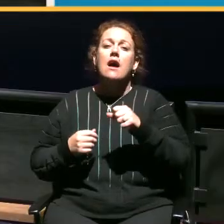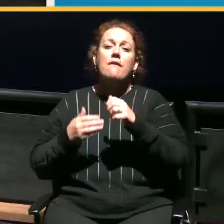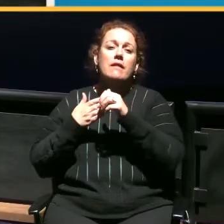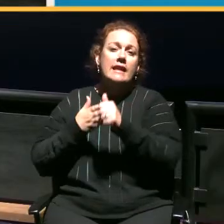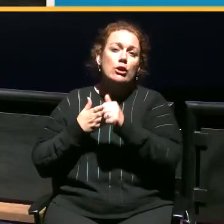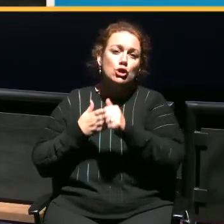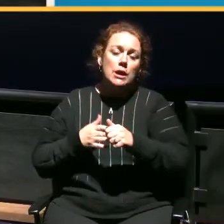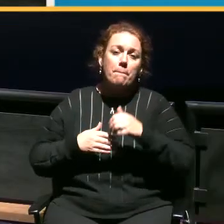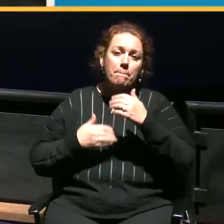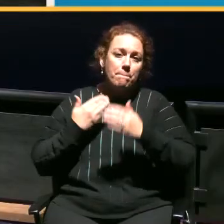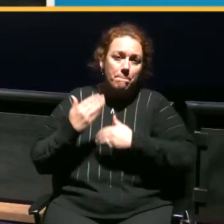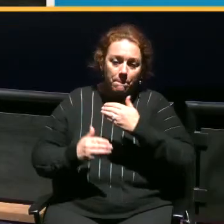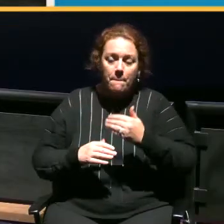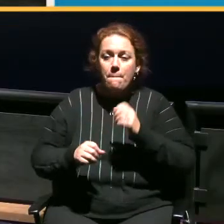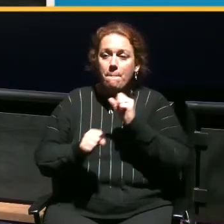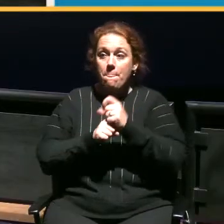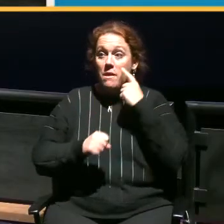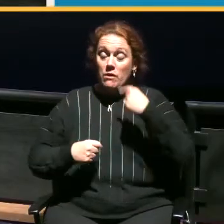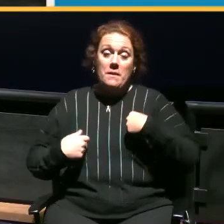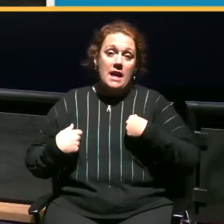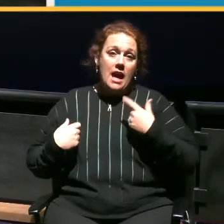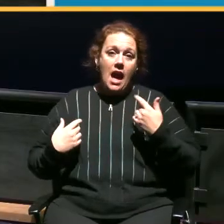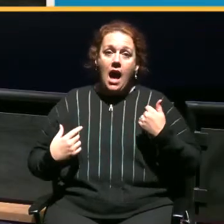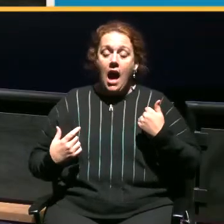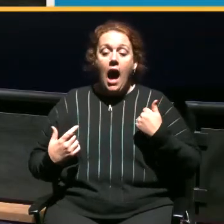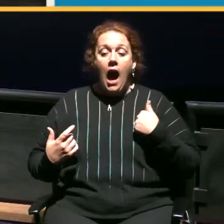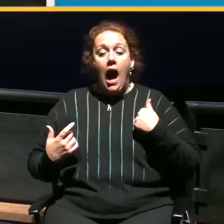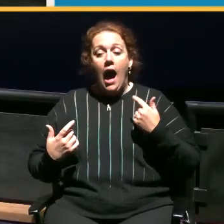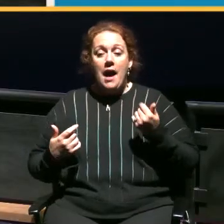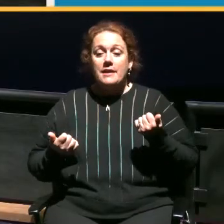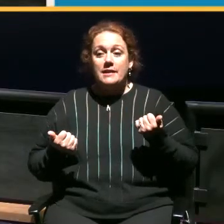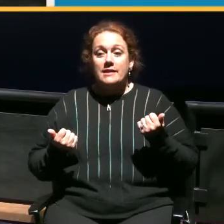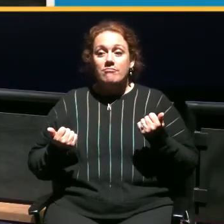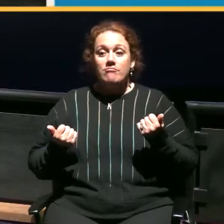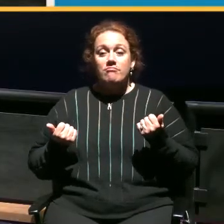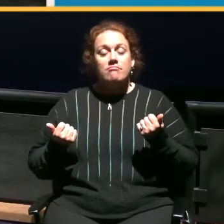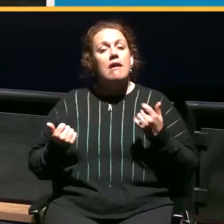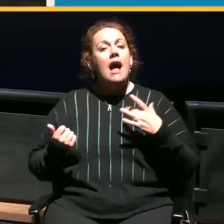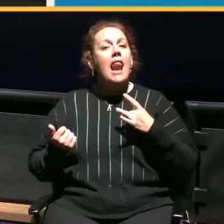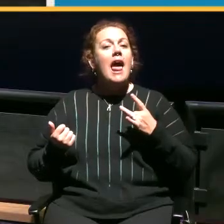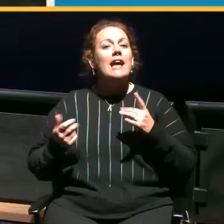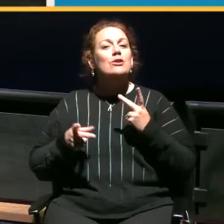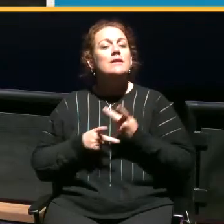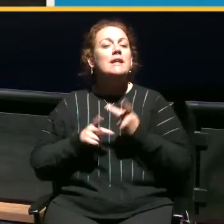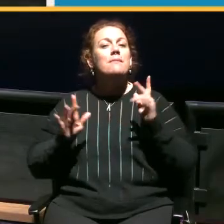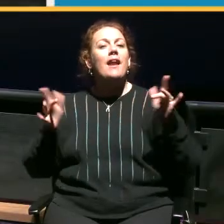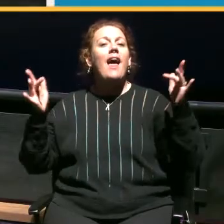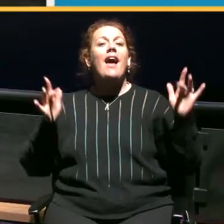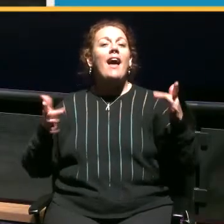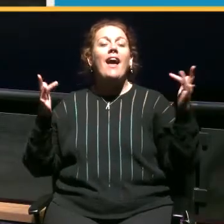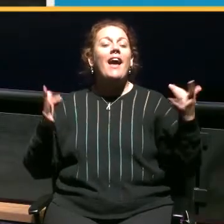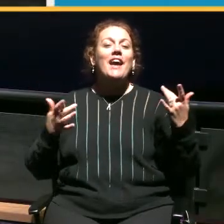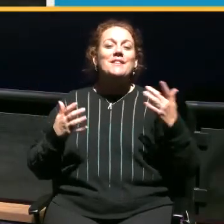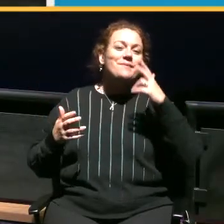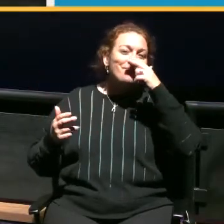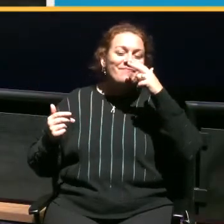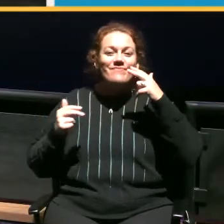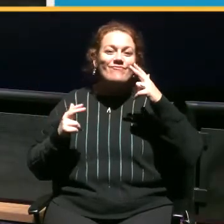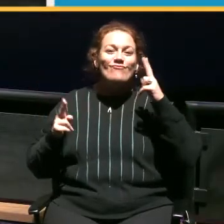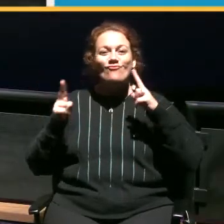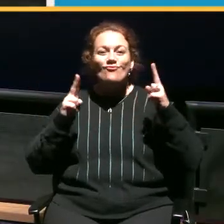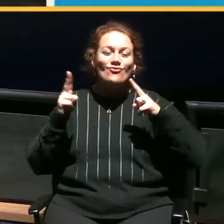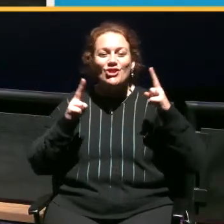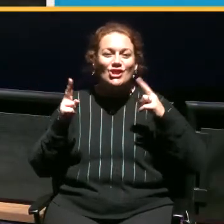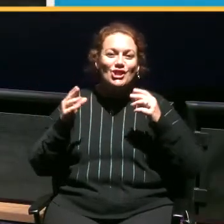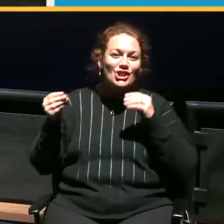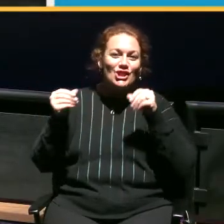working. And for me, I think I like trying to keep it light. Try not to get too serious about